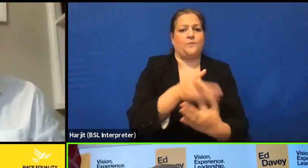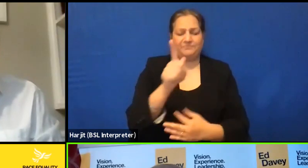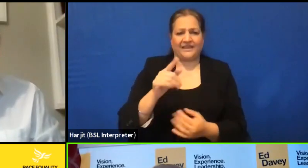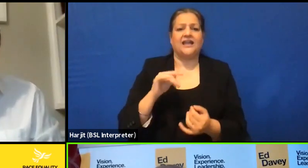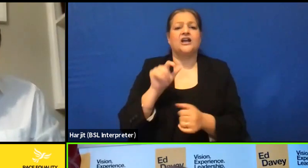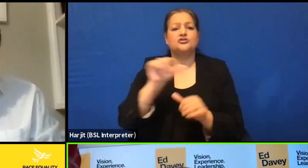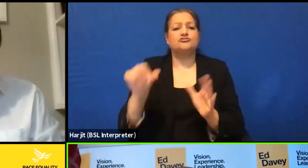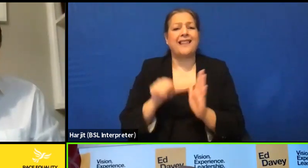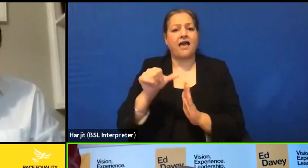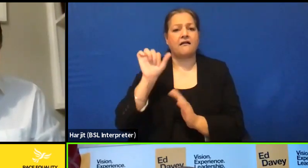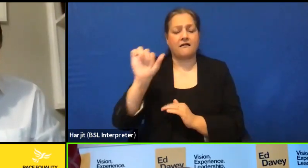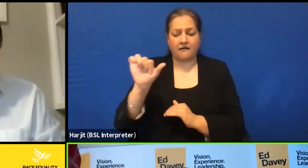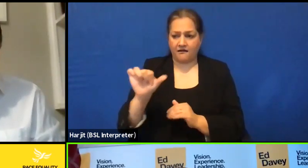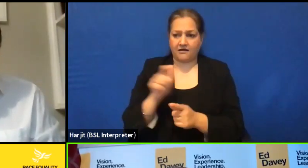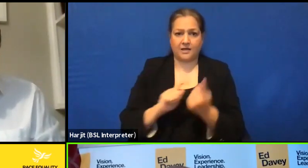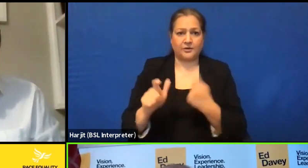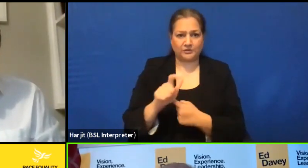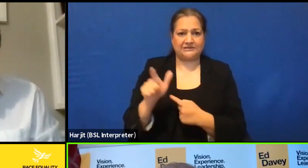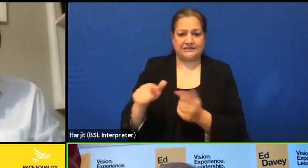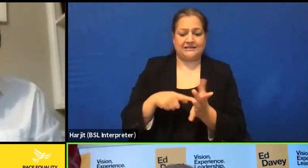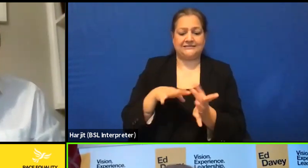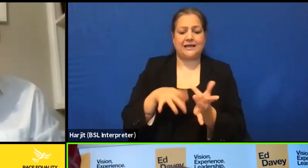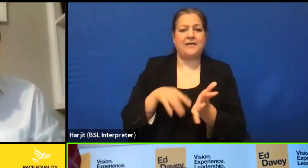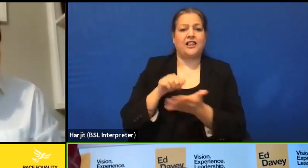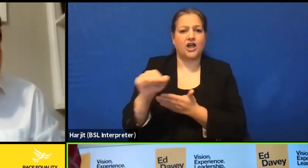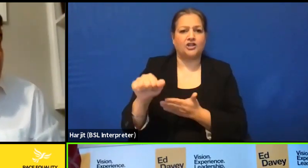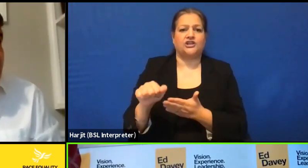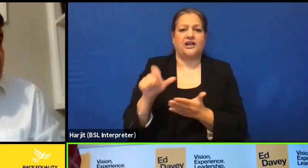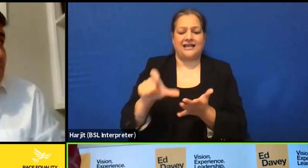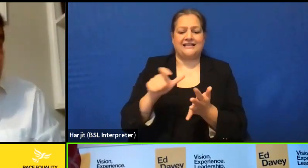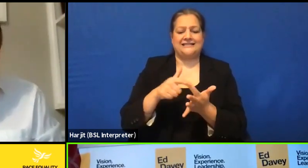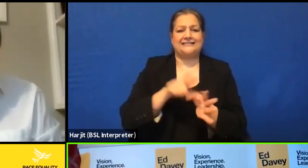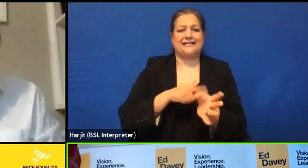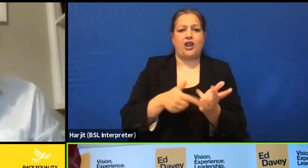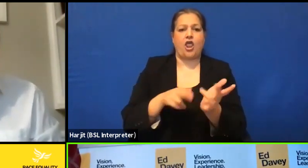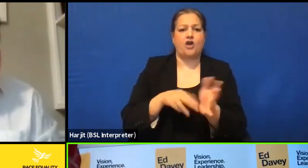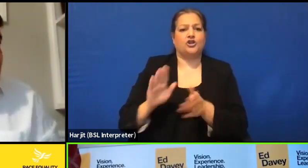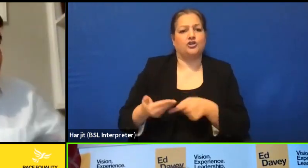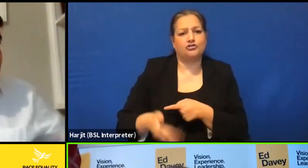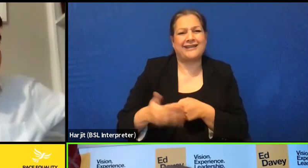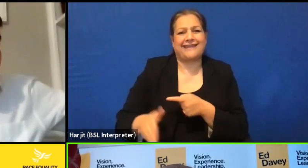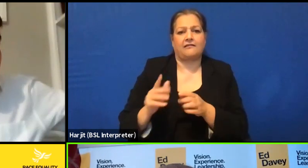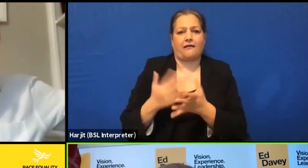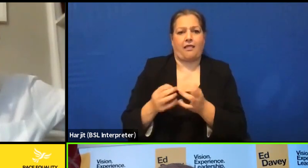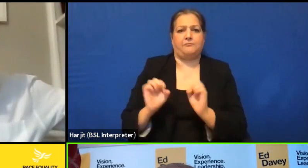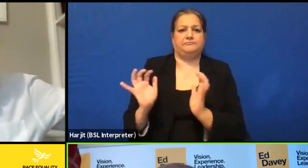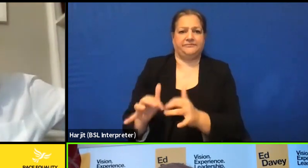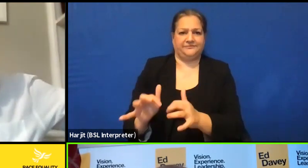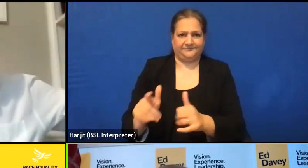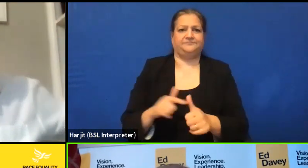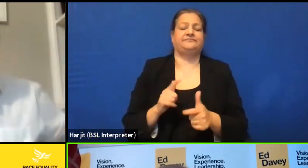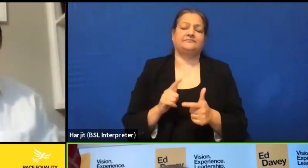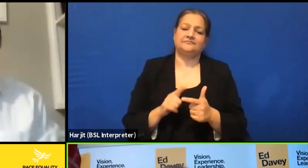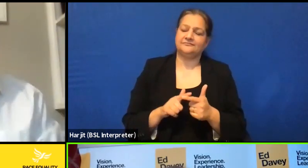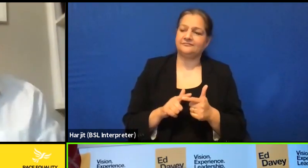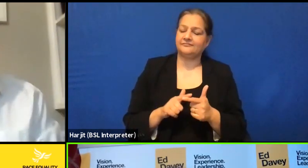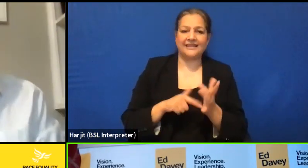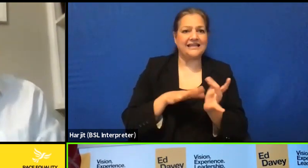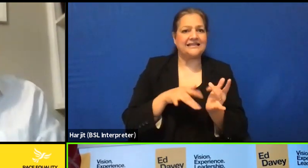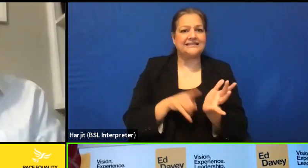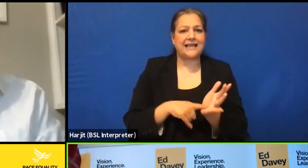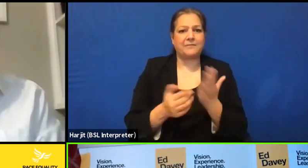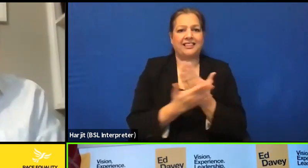Tamil Culture. It organizes around the Ceylon Cricket Club. It organizes around the